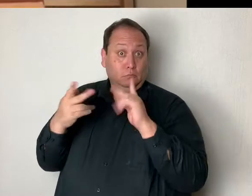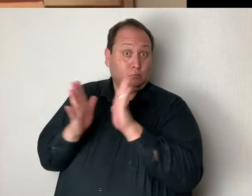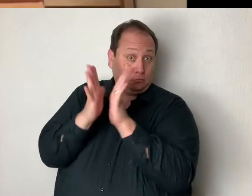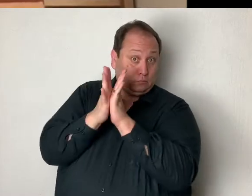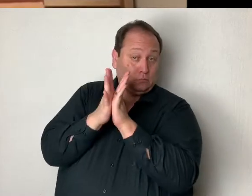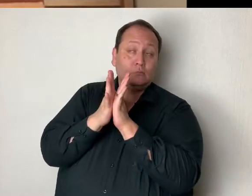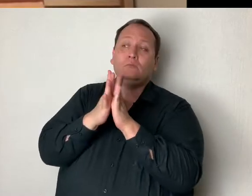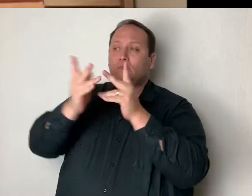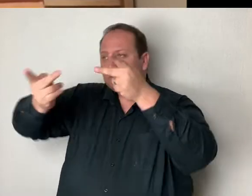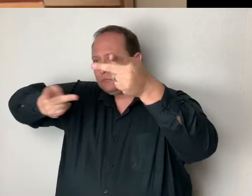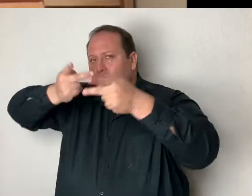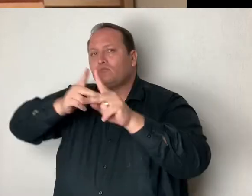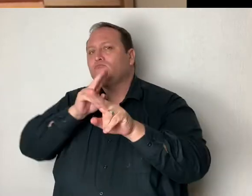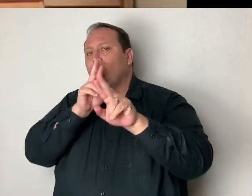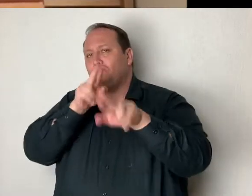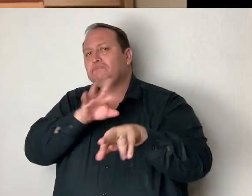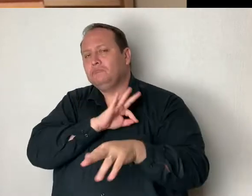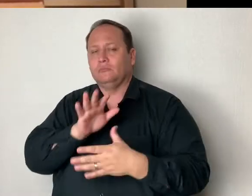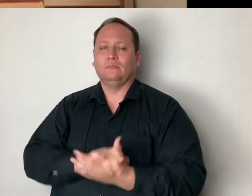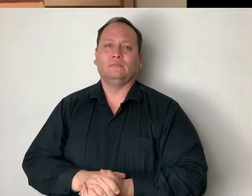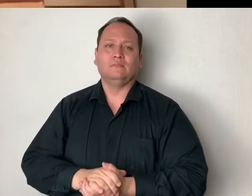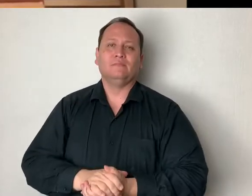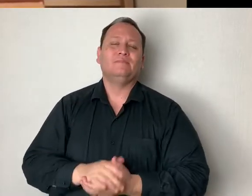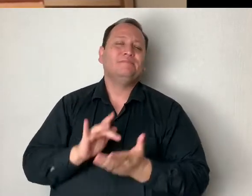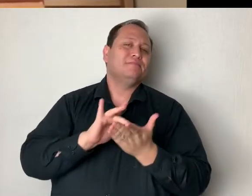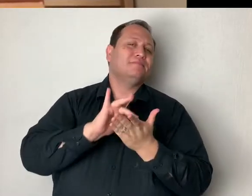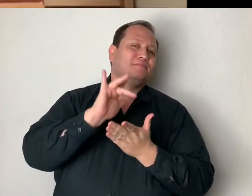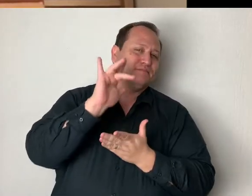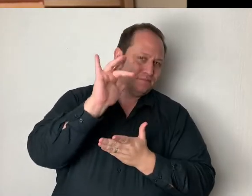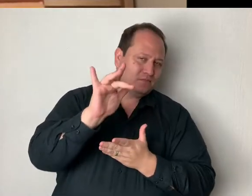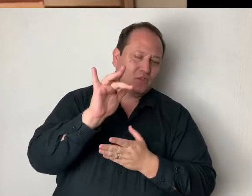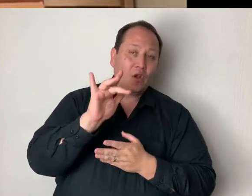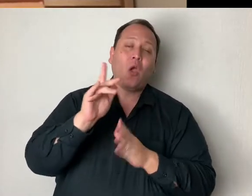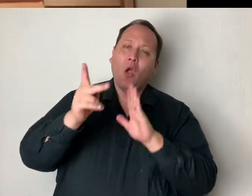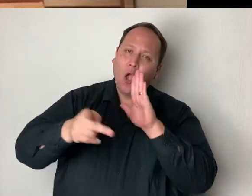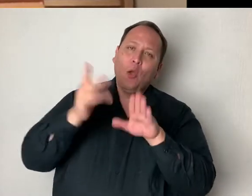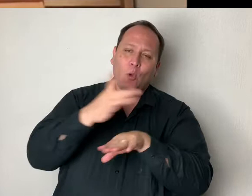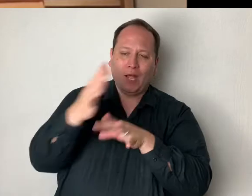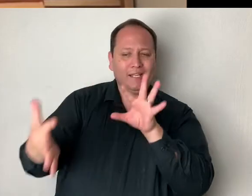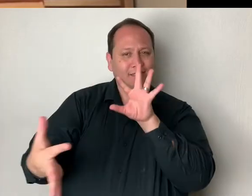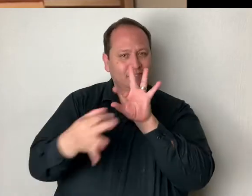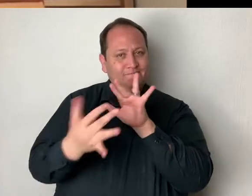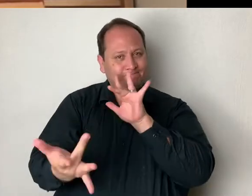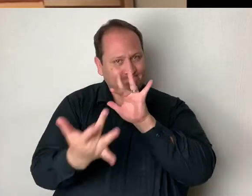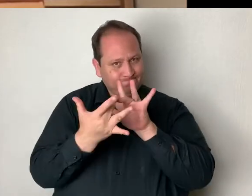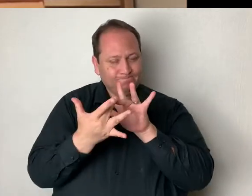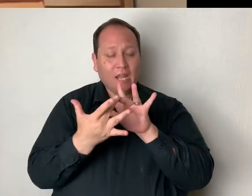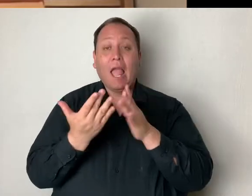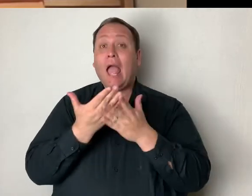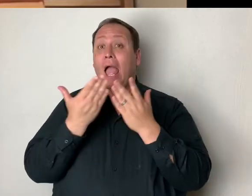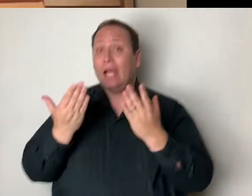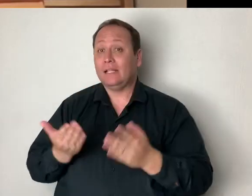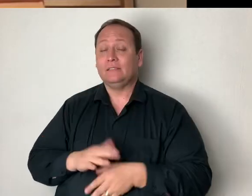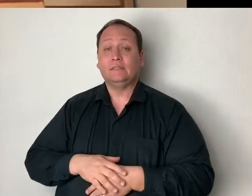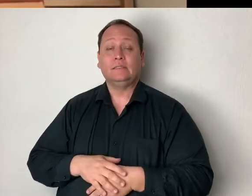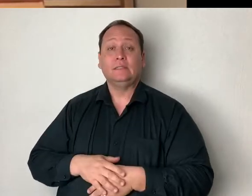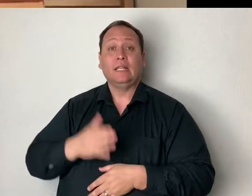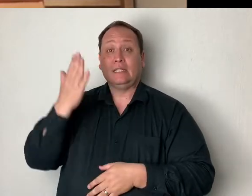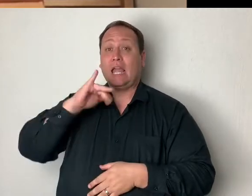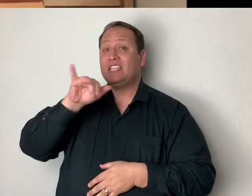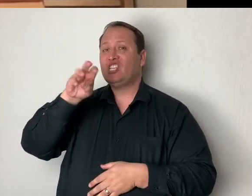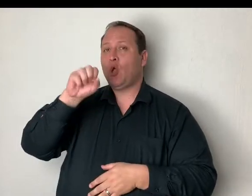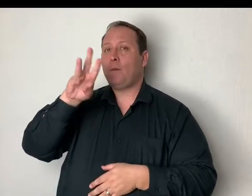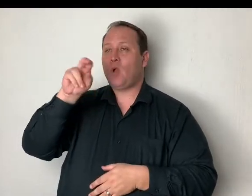event. So thank you for once more for joining us. And now we'll hear from James Brown. Ahora vamos a